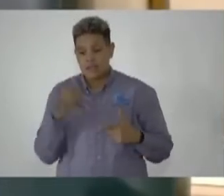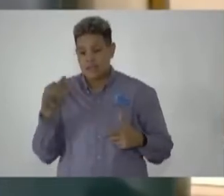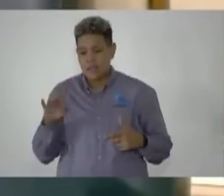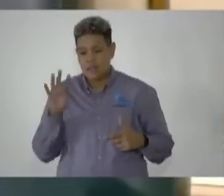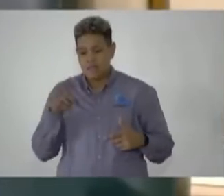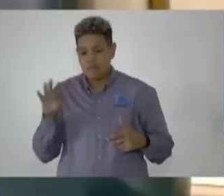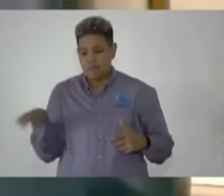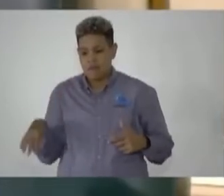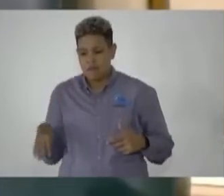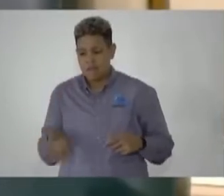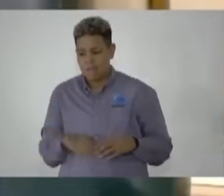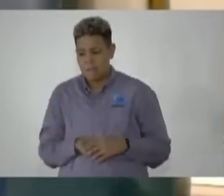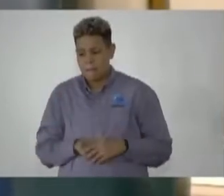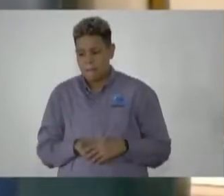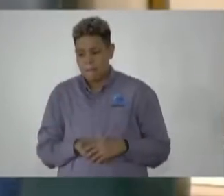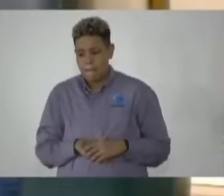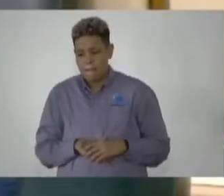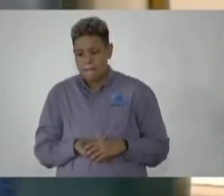1944, pardon me?